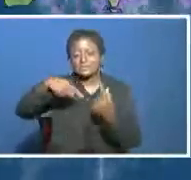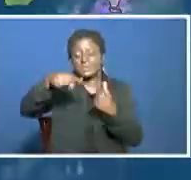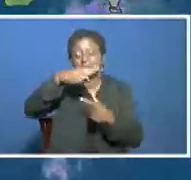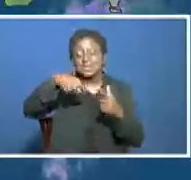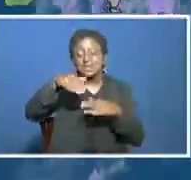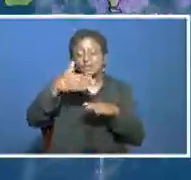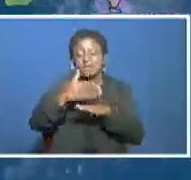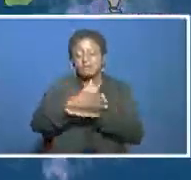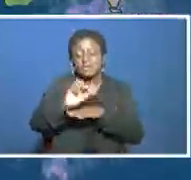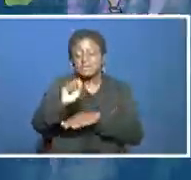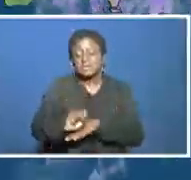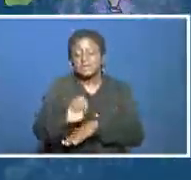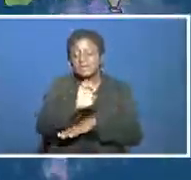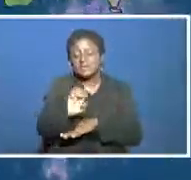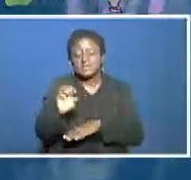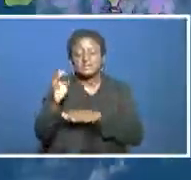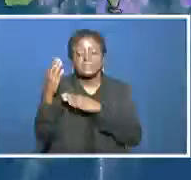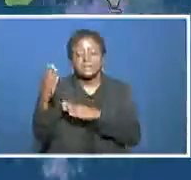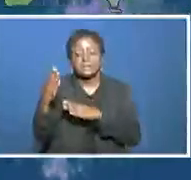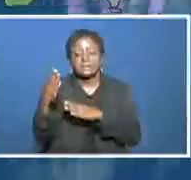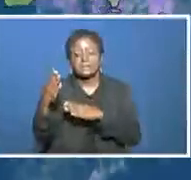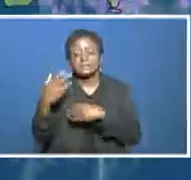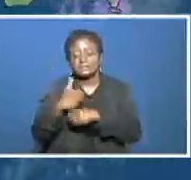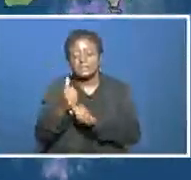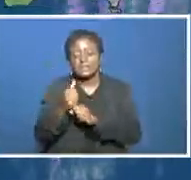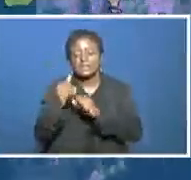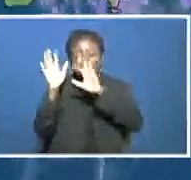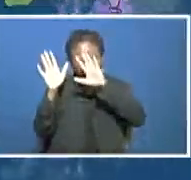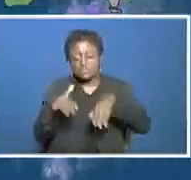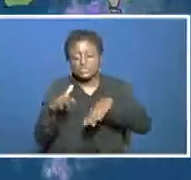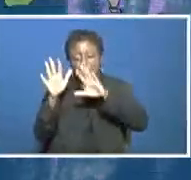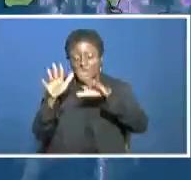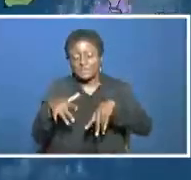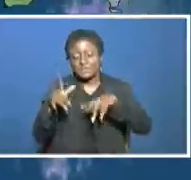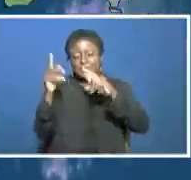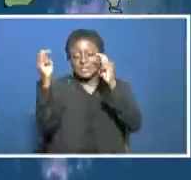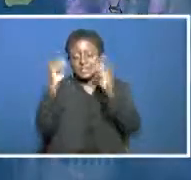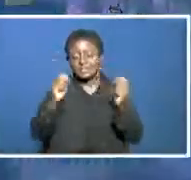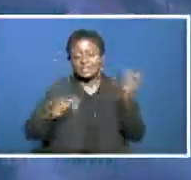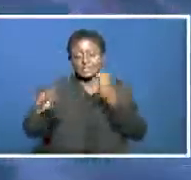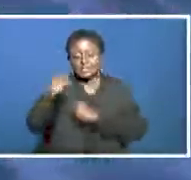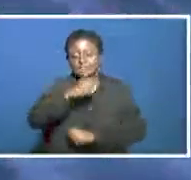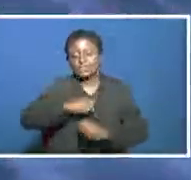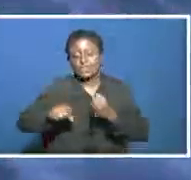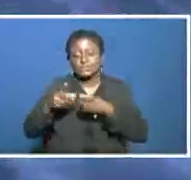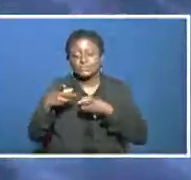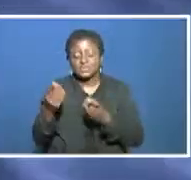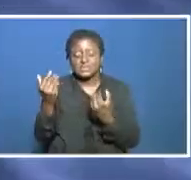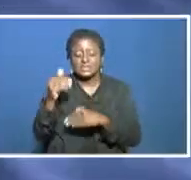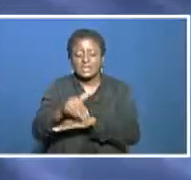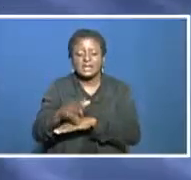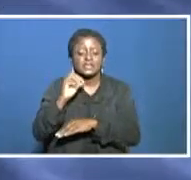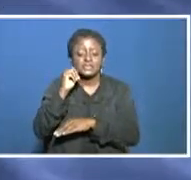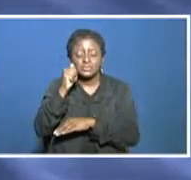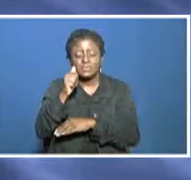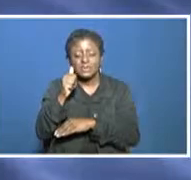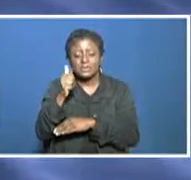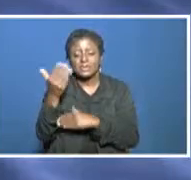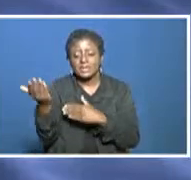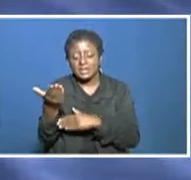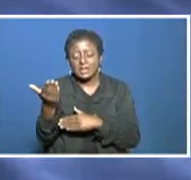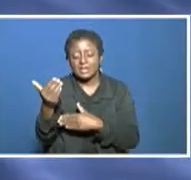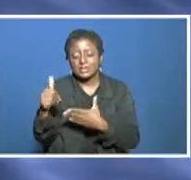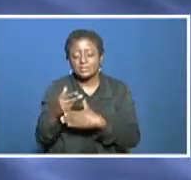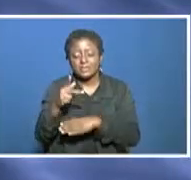advected towards the west, and that will trigger pockets of showers and thunderstorms during the course of the night and tomorrow. As far as we're concerned here in the capital,